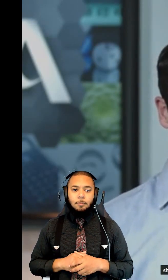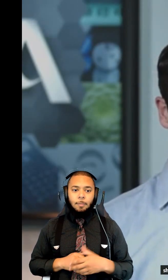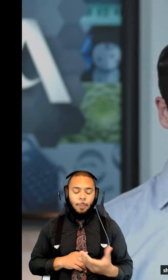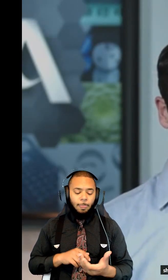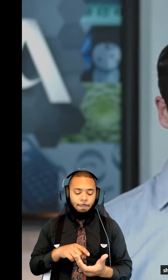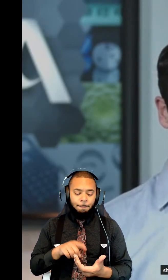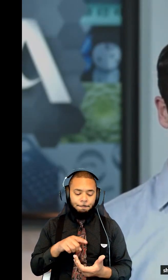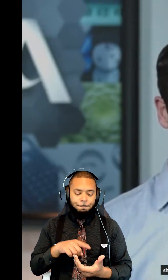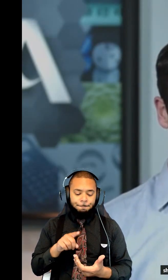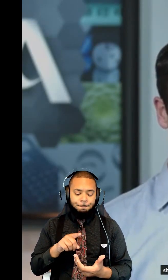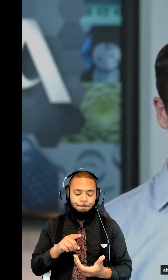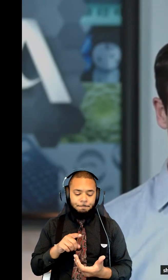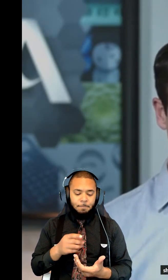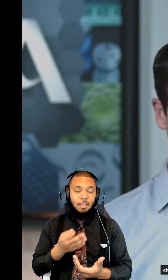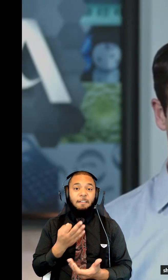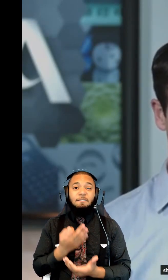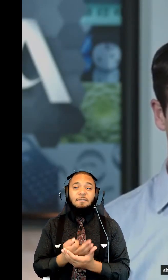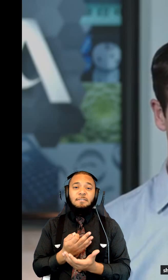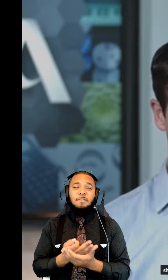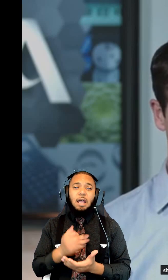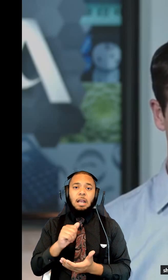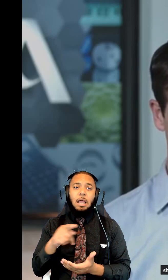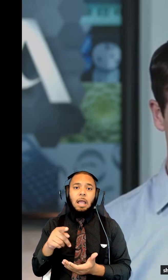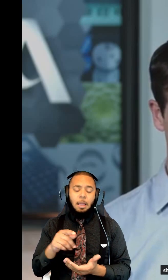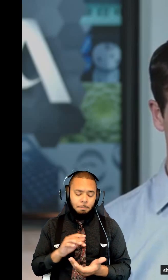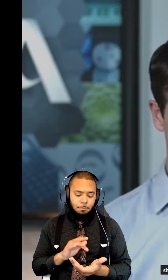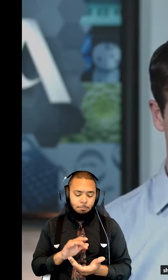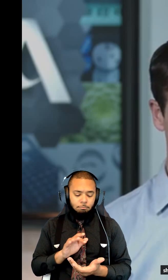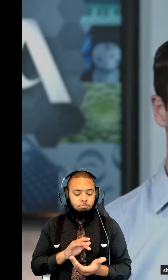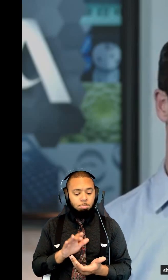Okay, go up to my finance apps.